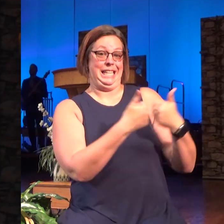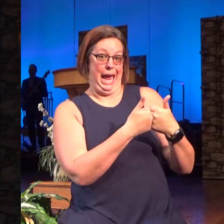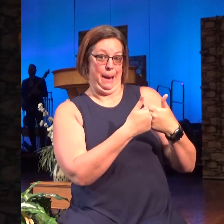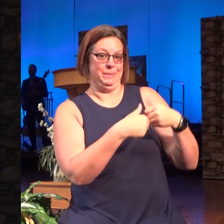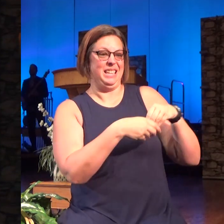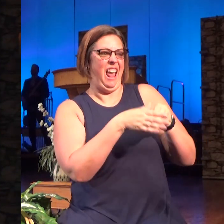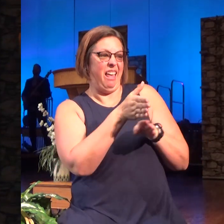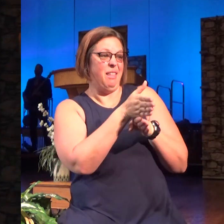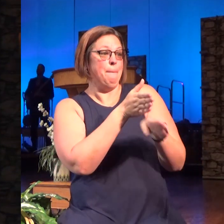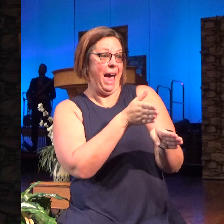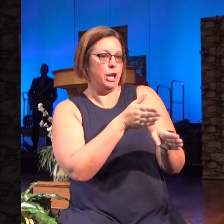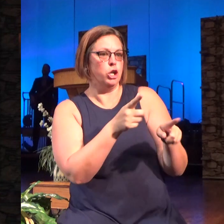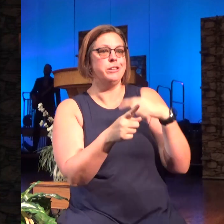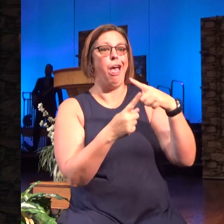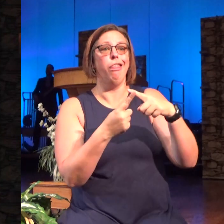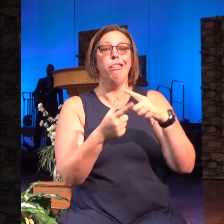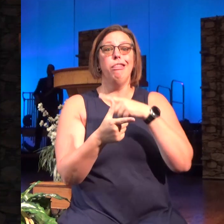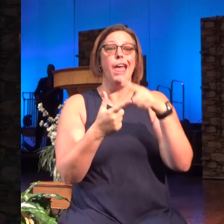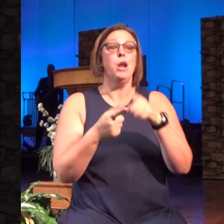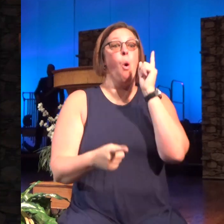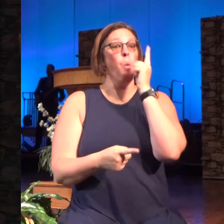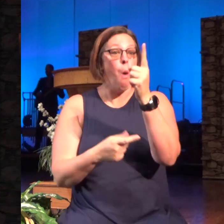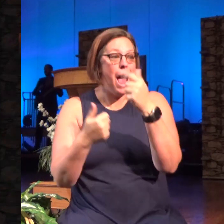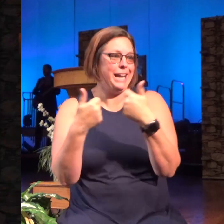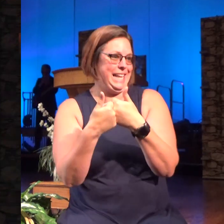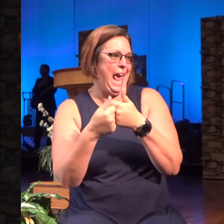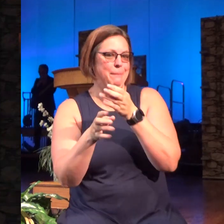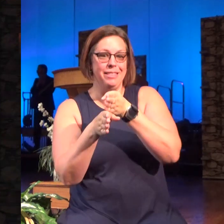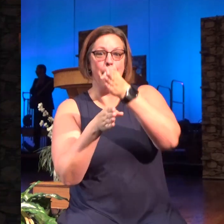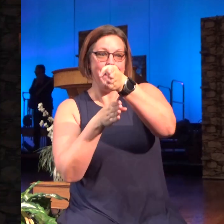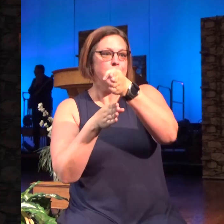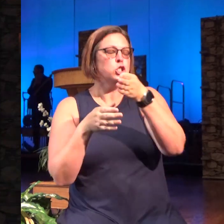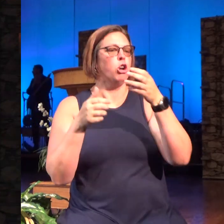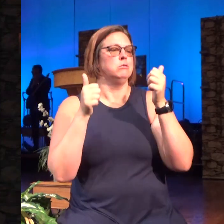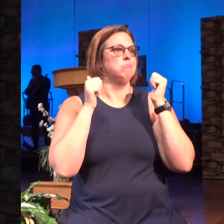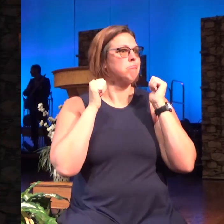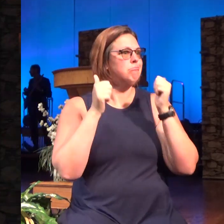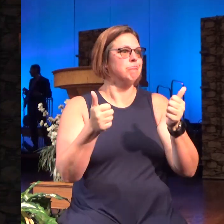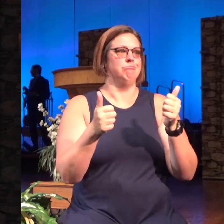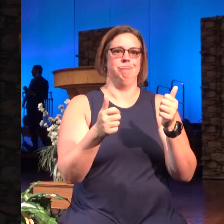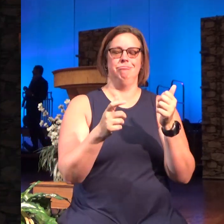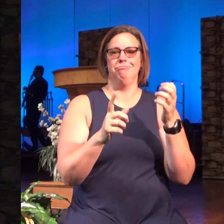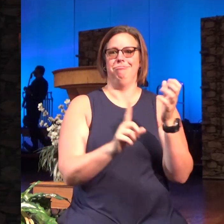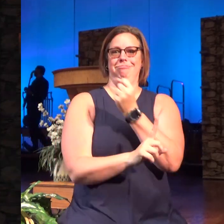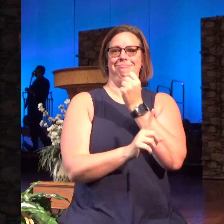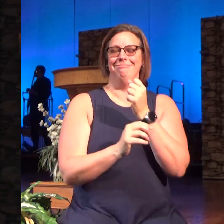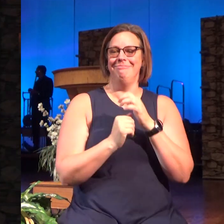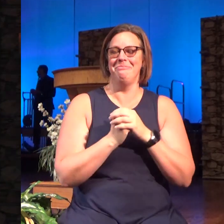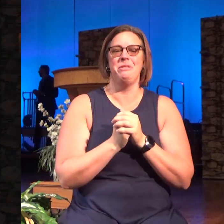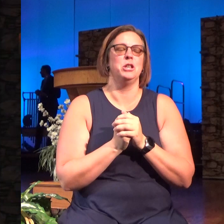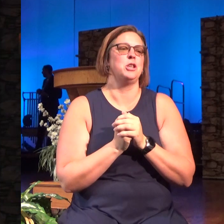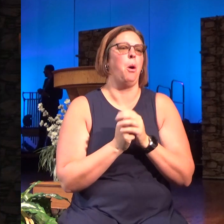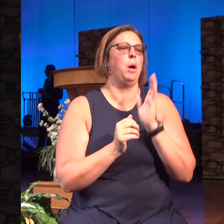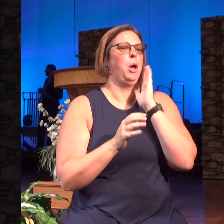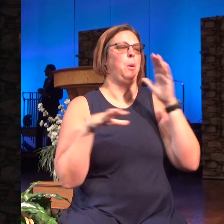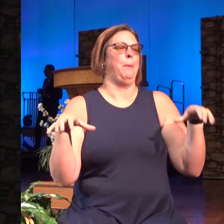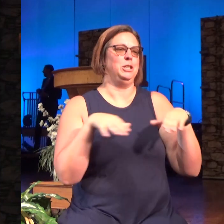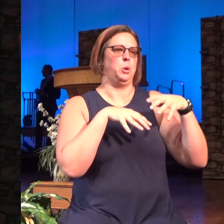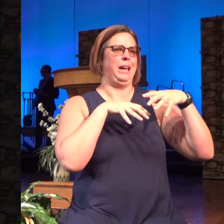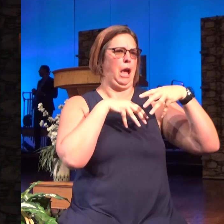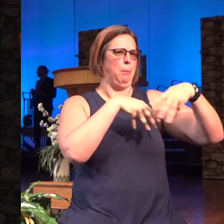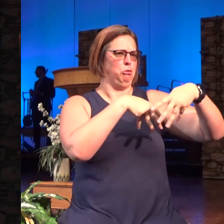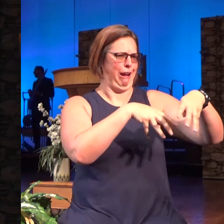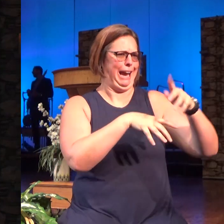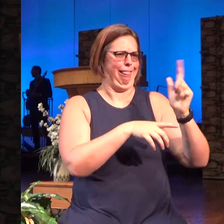So we're all excited for Wynton Bernard. Yeah, it's going to be a parade later today. It was just incredible. Also, we'll